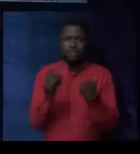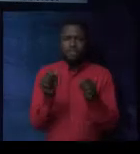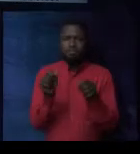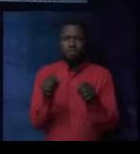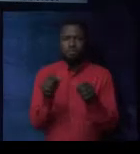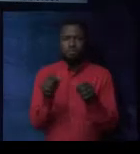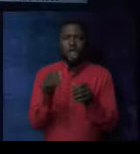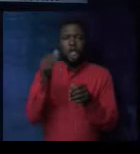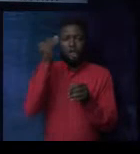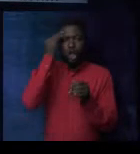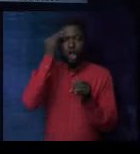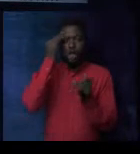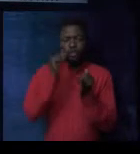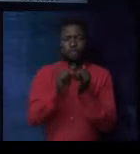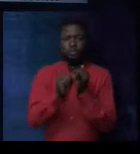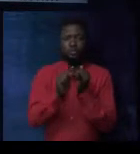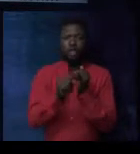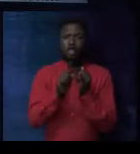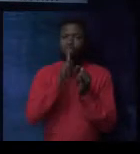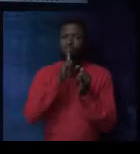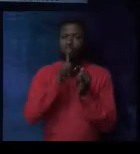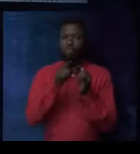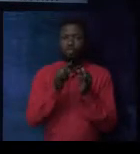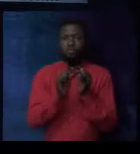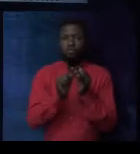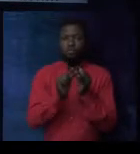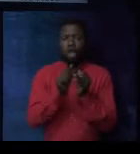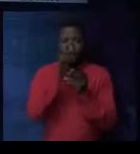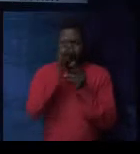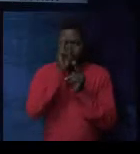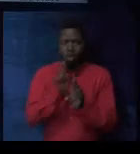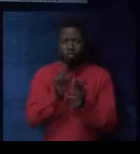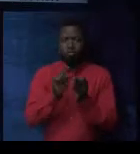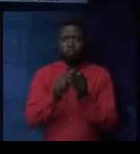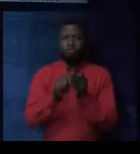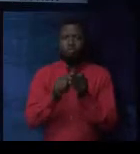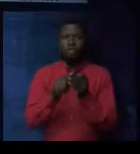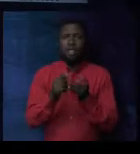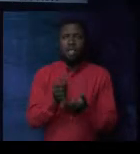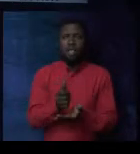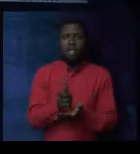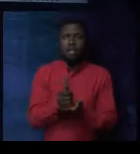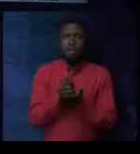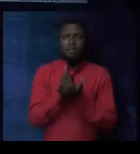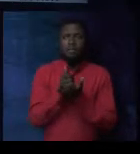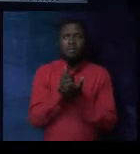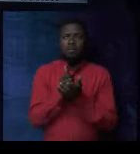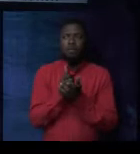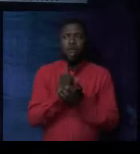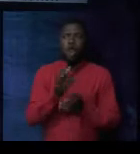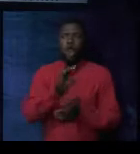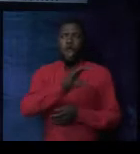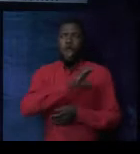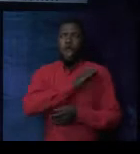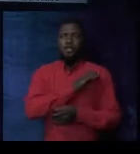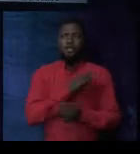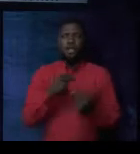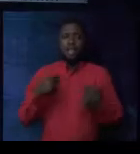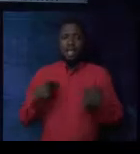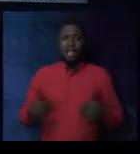No, it's not possible. Knowledge, truth, honor, health,